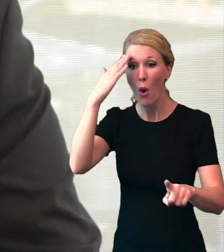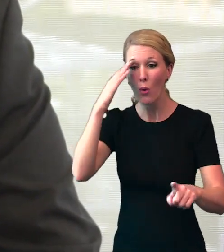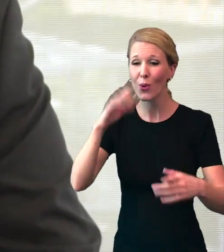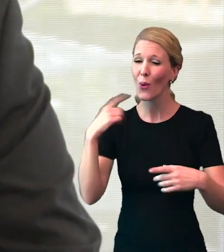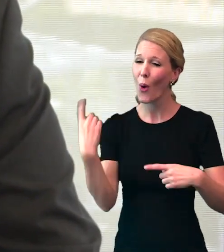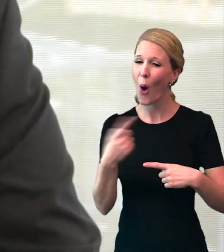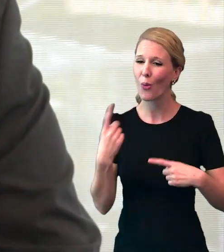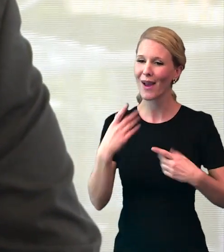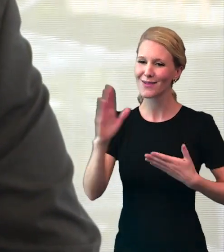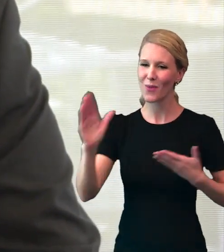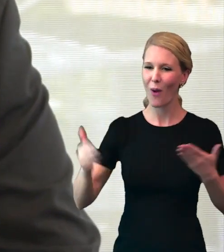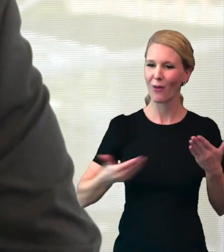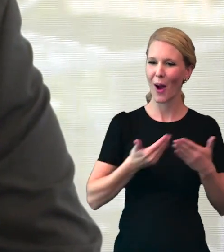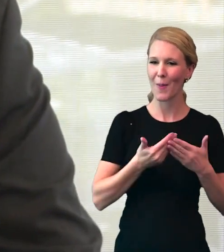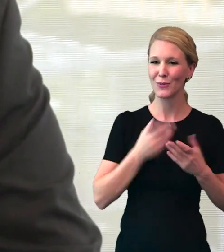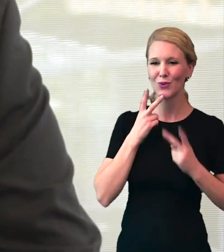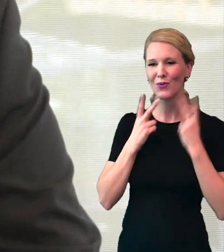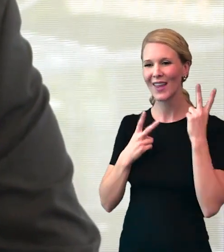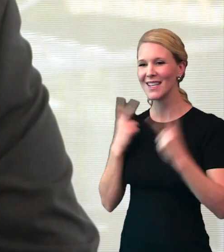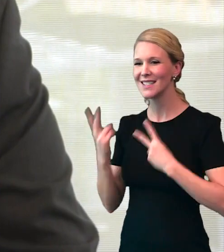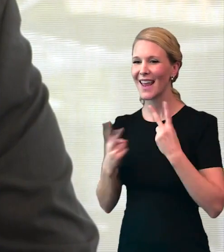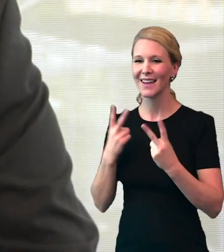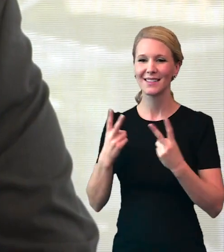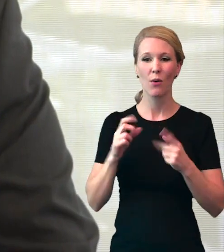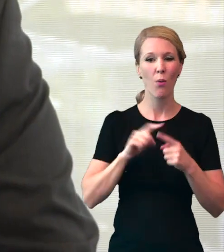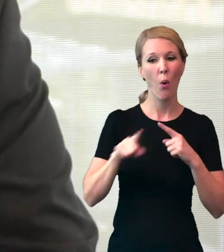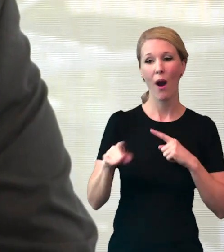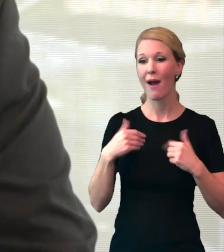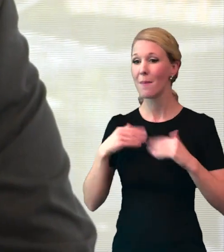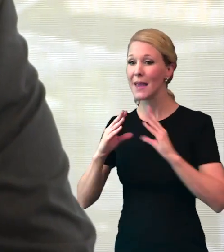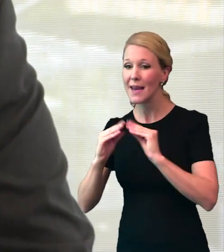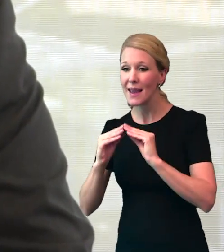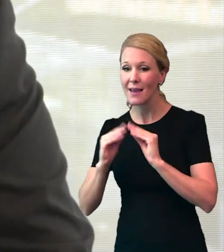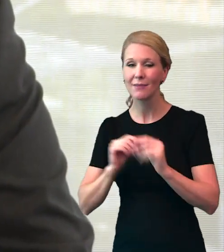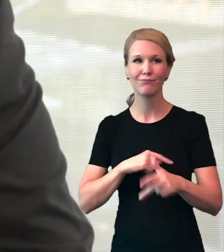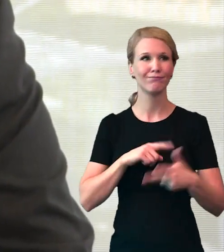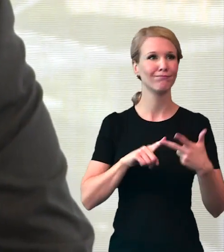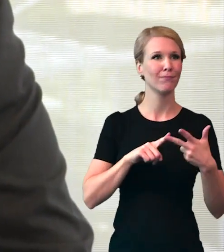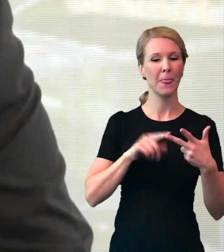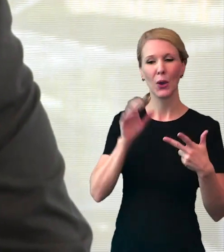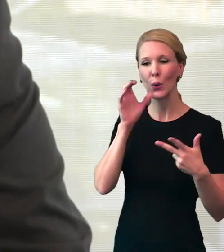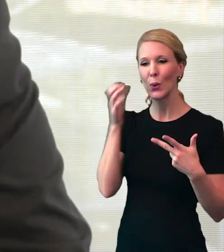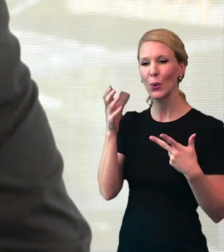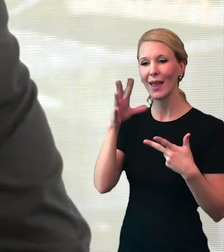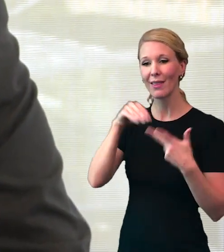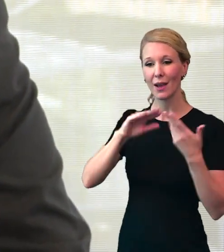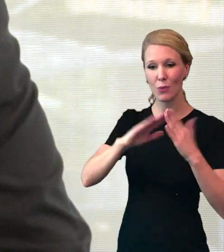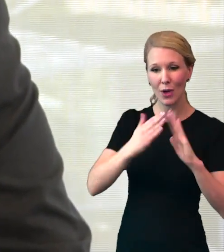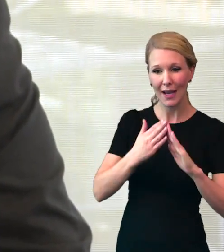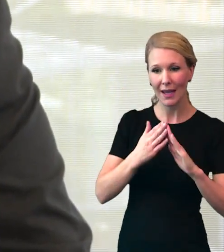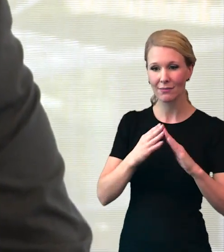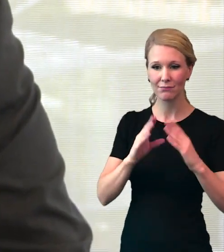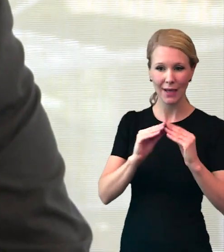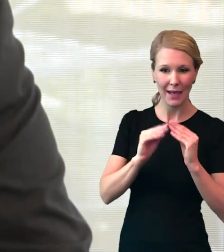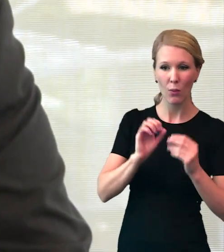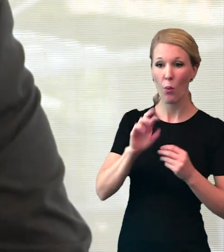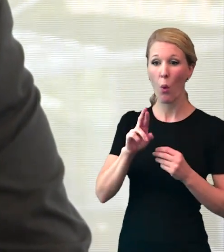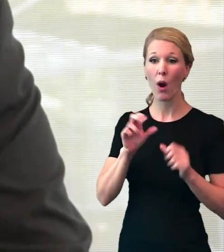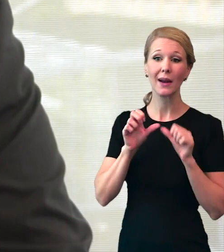campuses, whether for a visit, a committee meeting, Cougs in the community, or to continue your learning